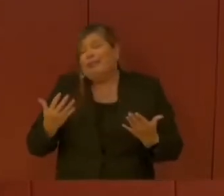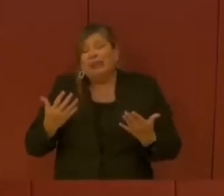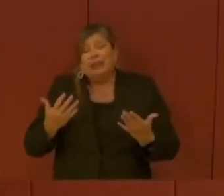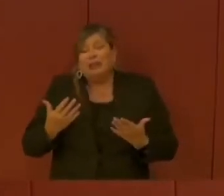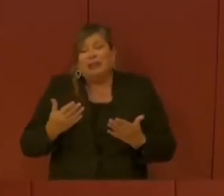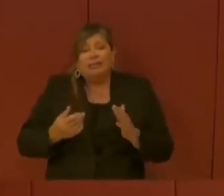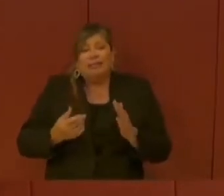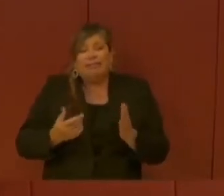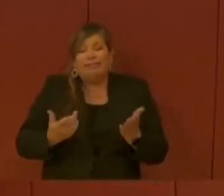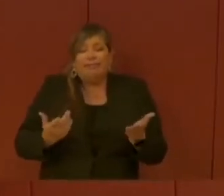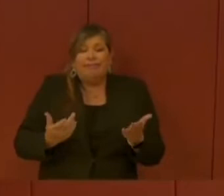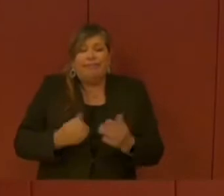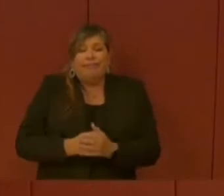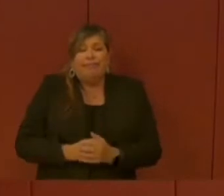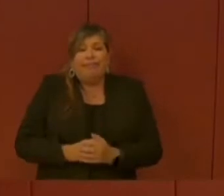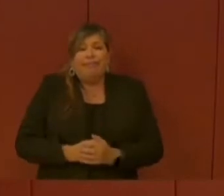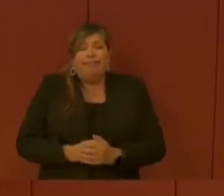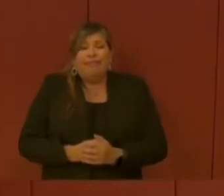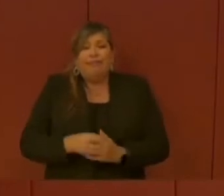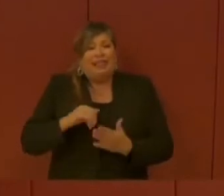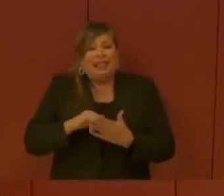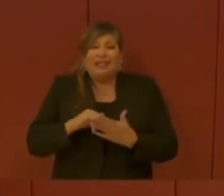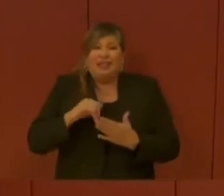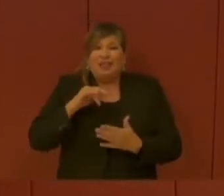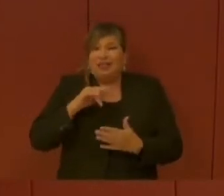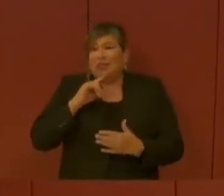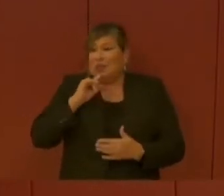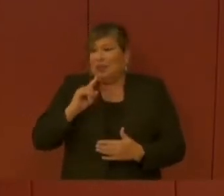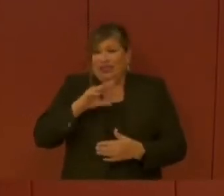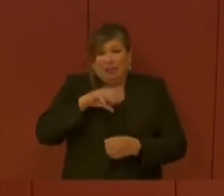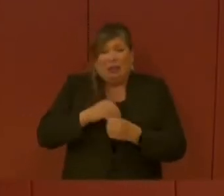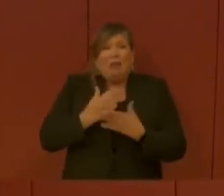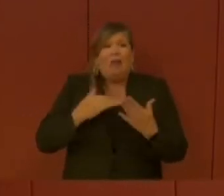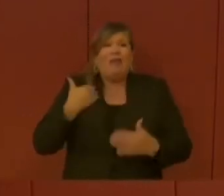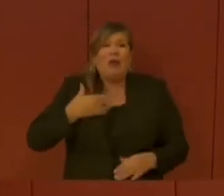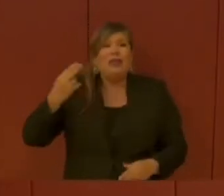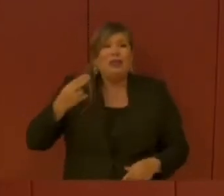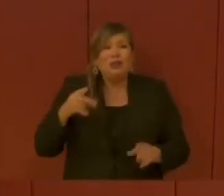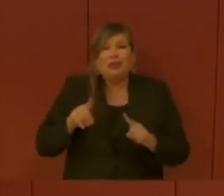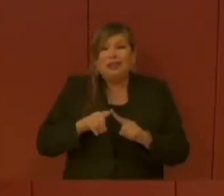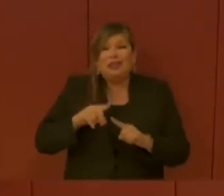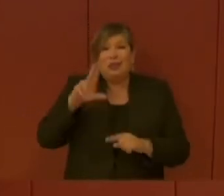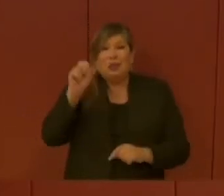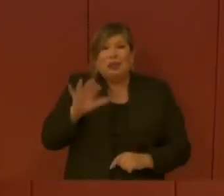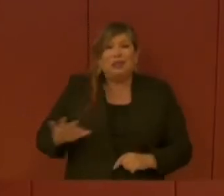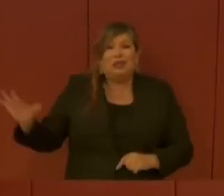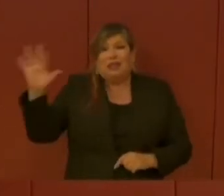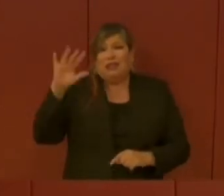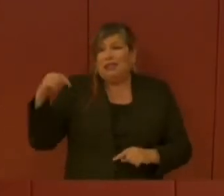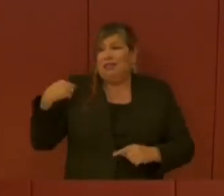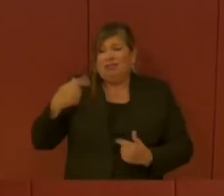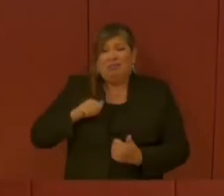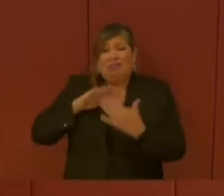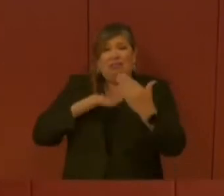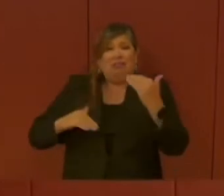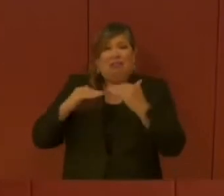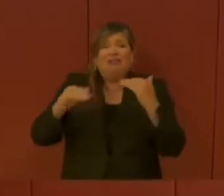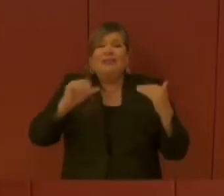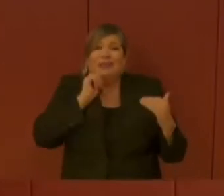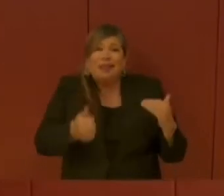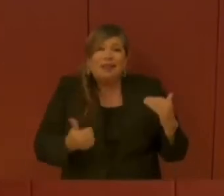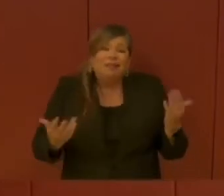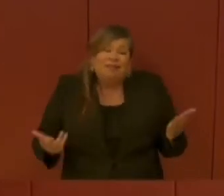parcel of a little bit of our history as a nation. And we're trying to address it head on. And